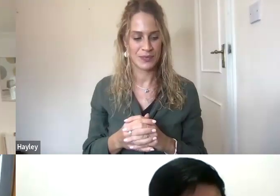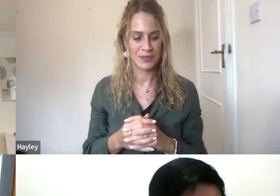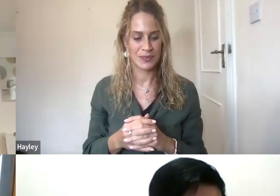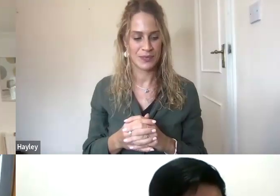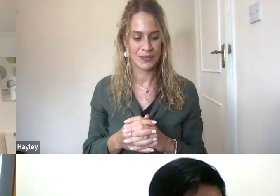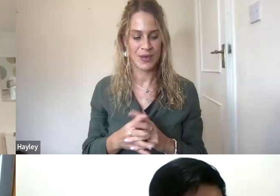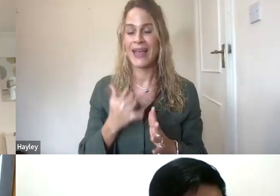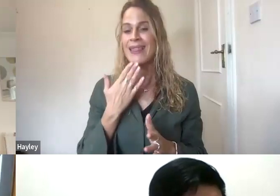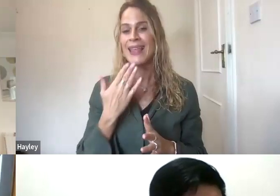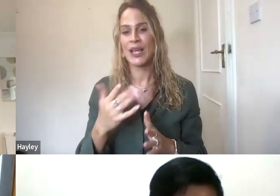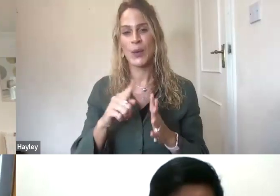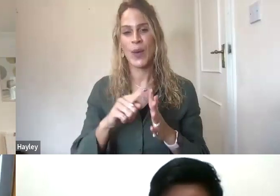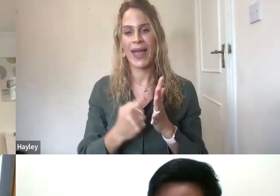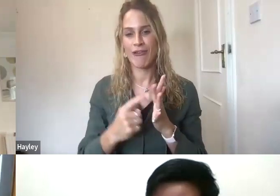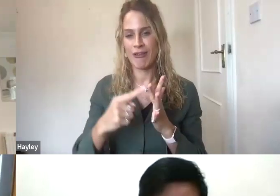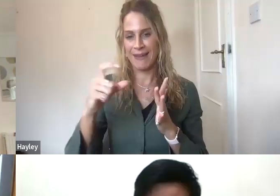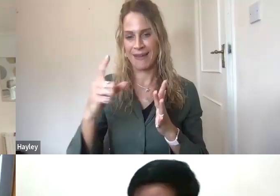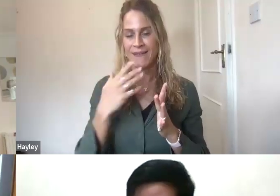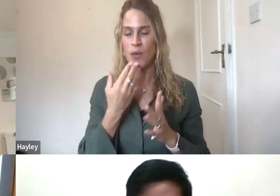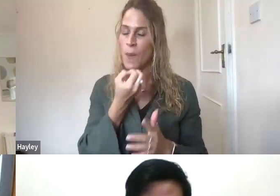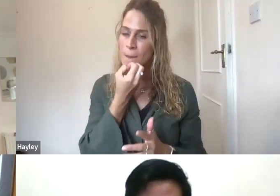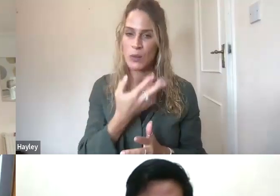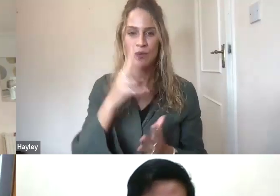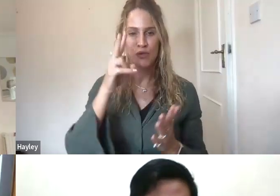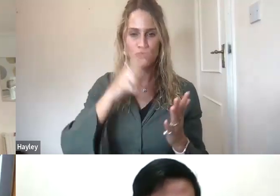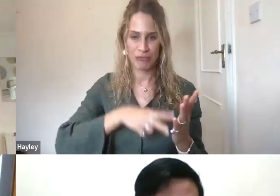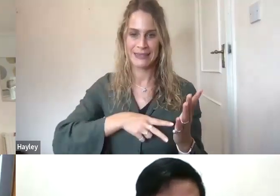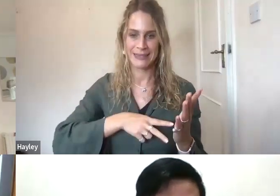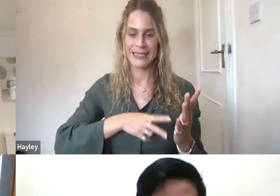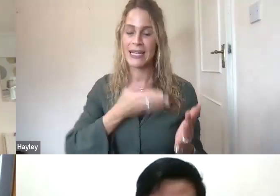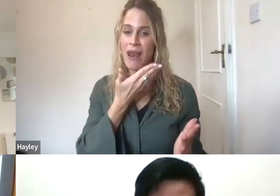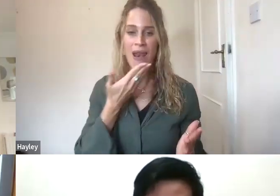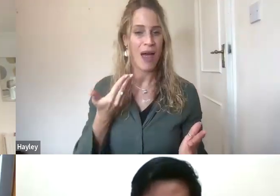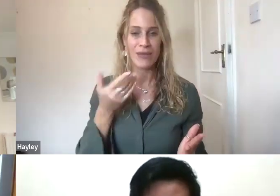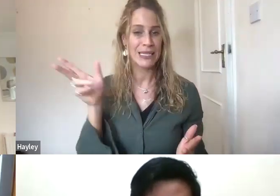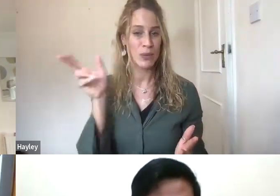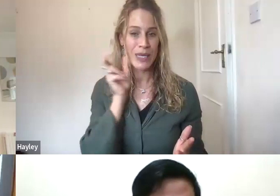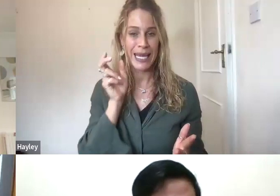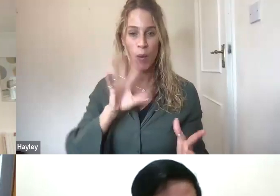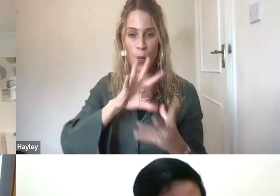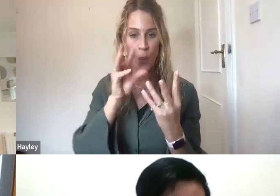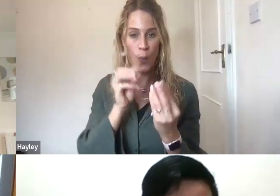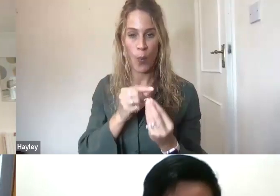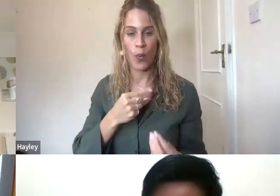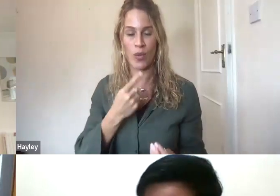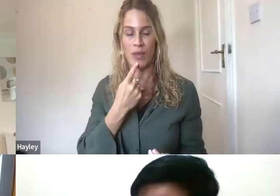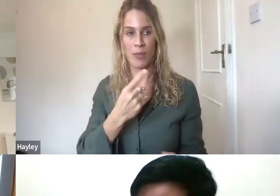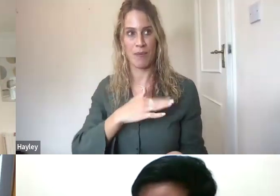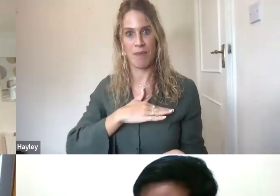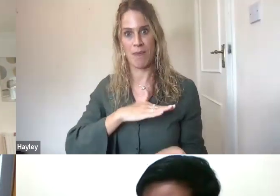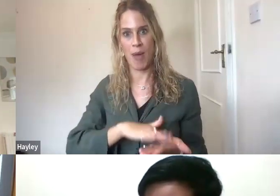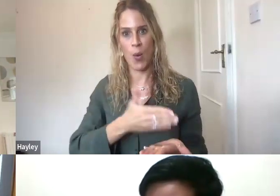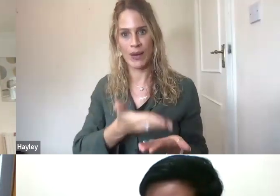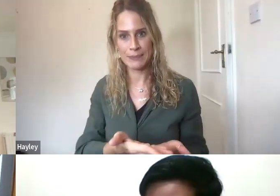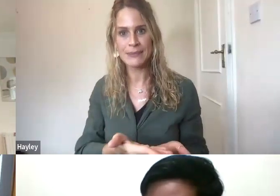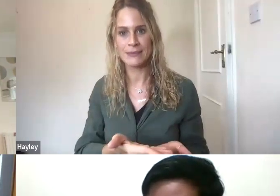Thank you, Eric, for another beautiful reading. It is lovely to hear all of these poems out loud, having spent so